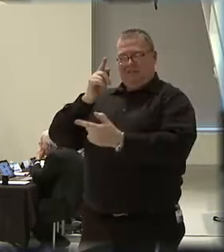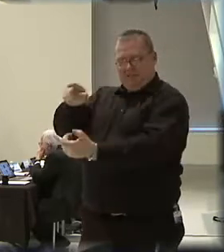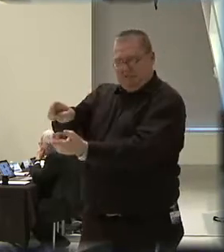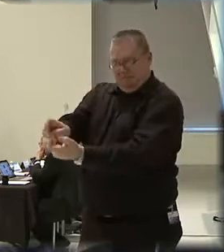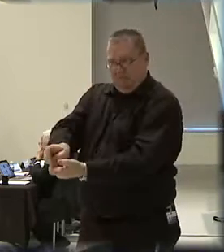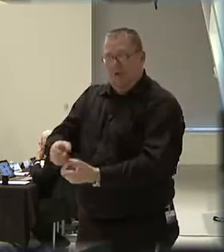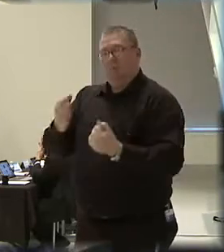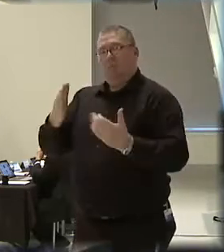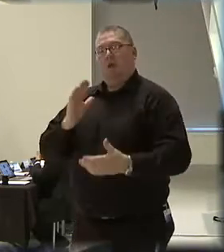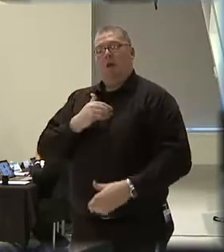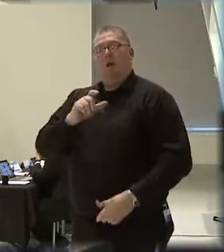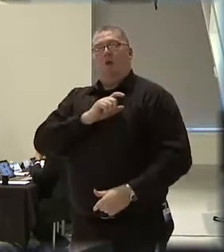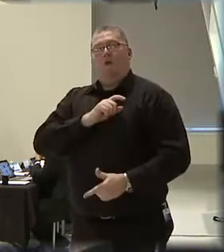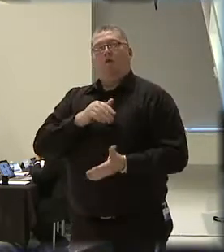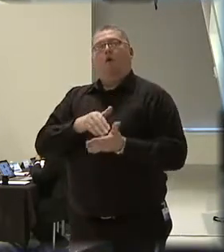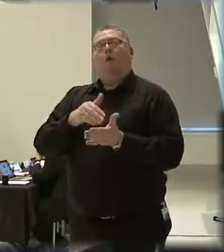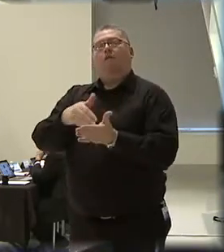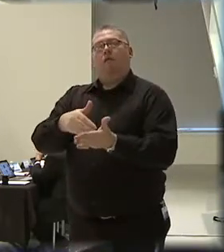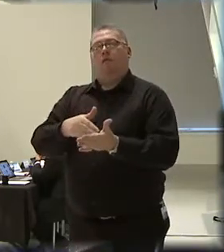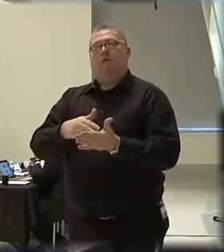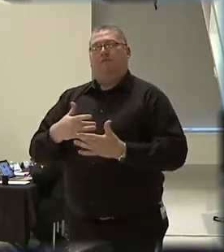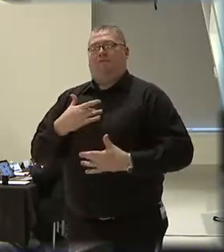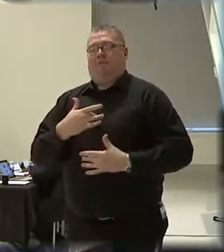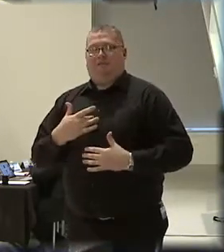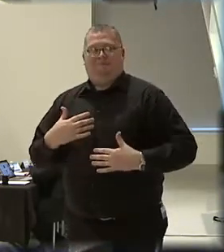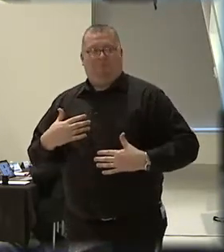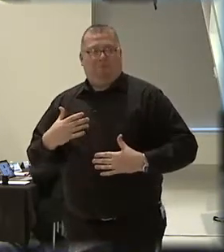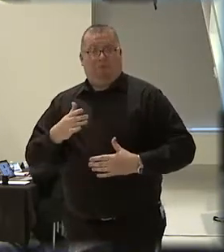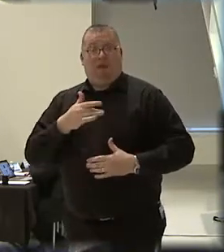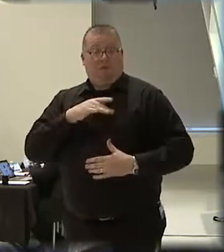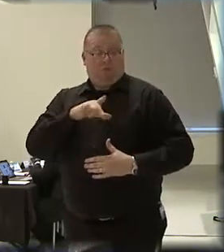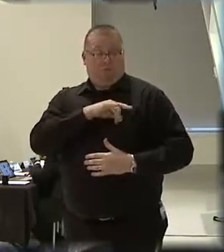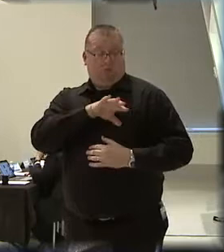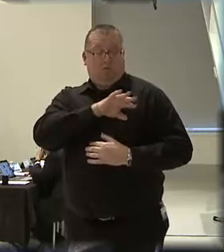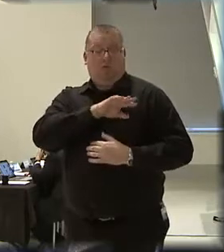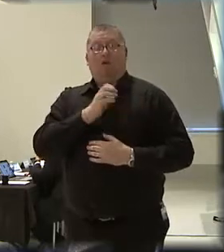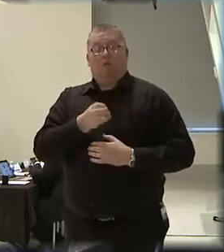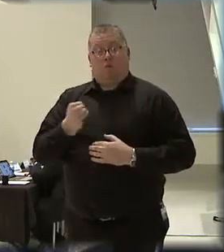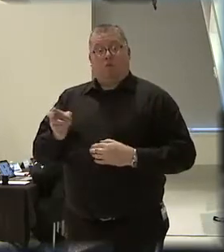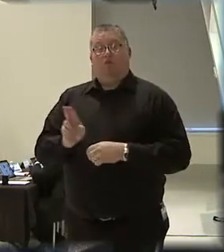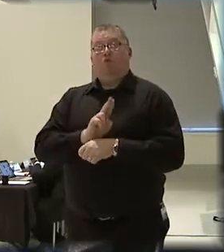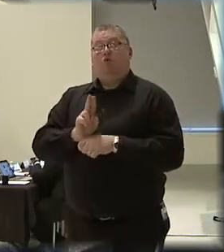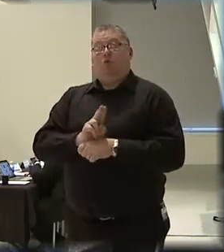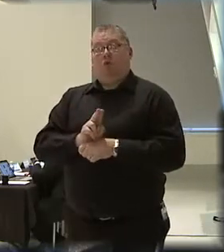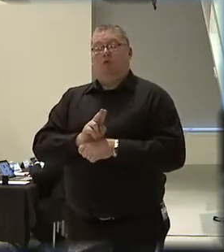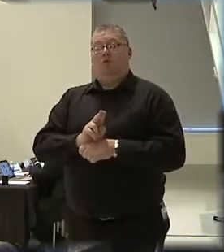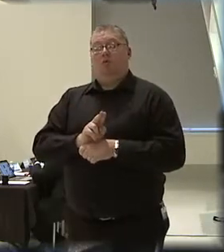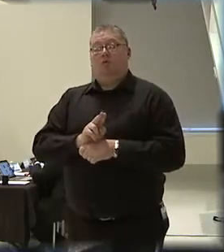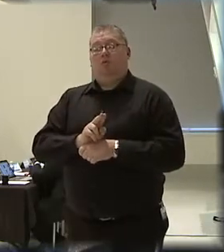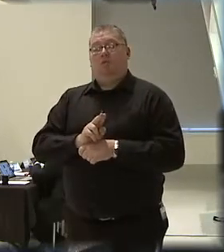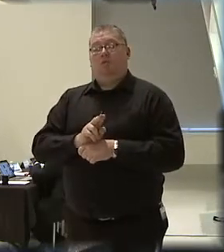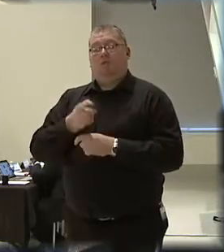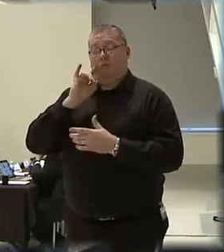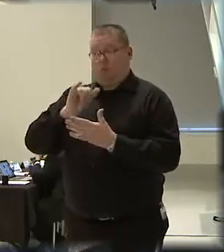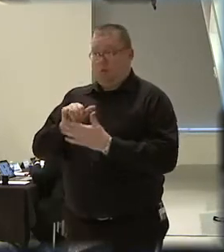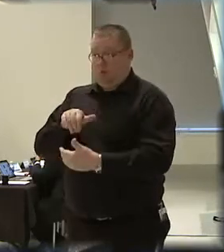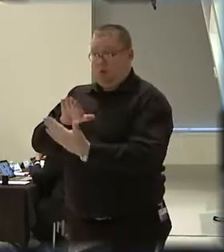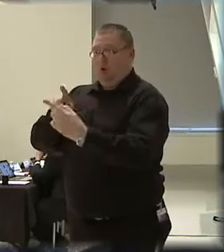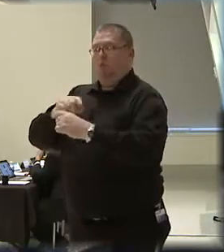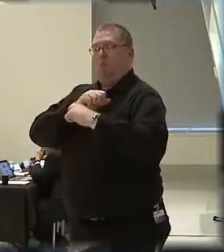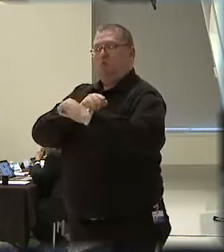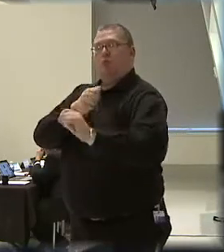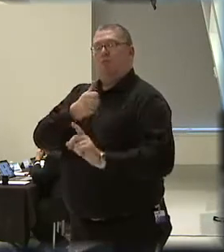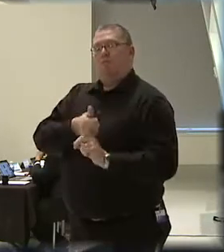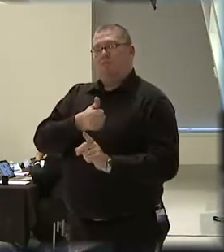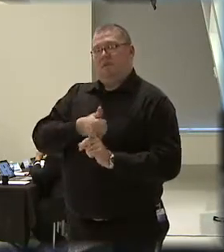of our officers were already carrying their own body camera equipment and taping their enforcement encounters to protect themselves,